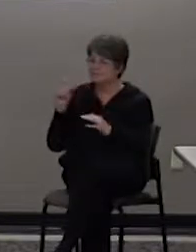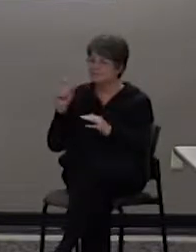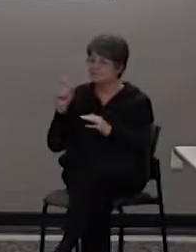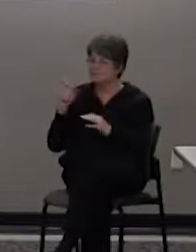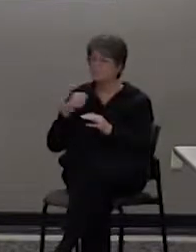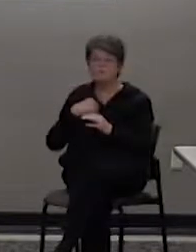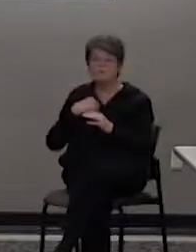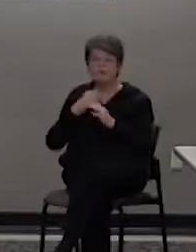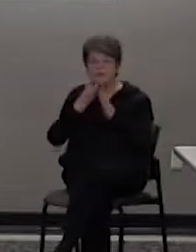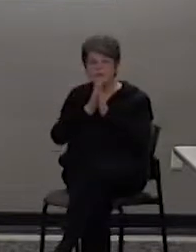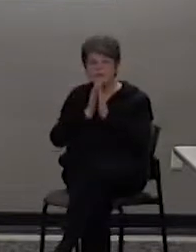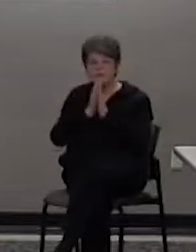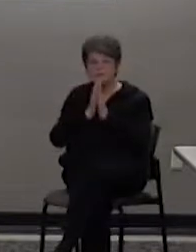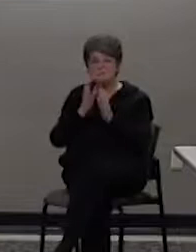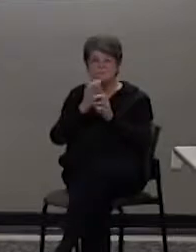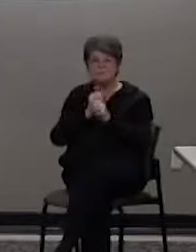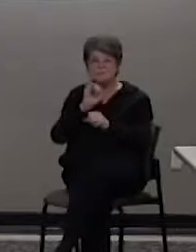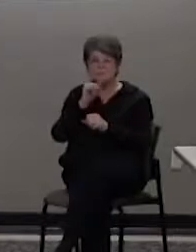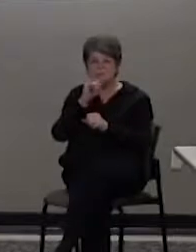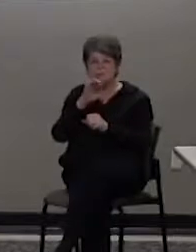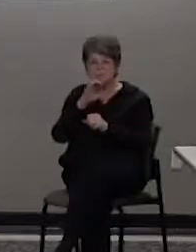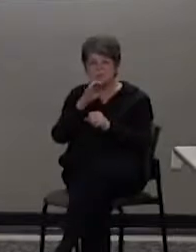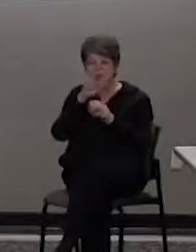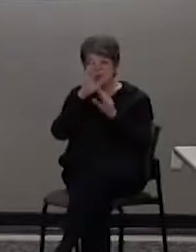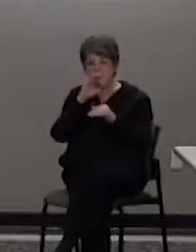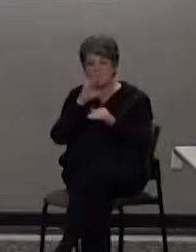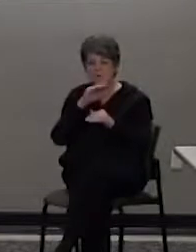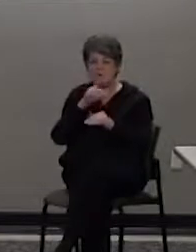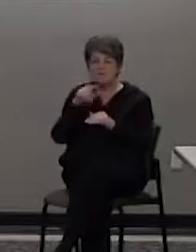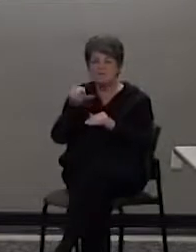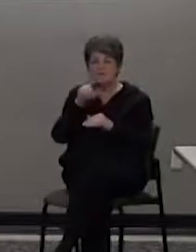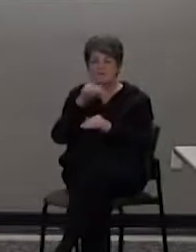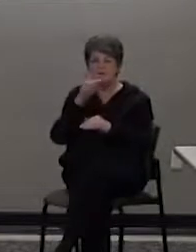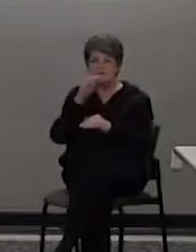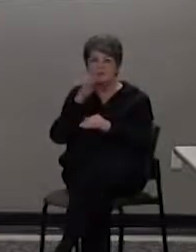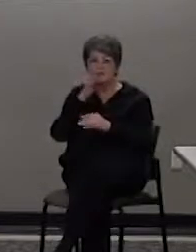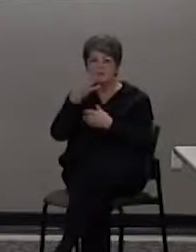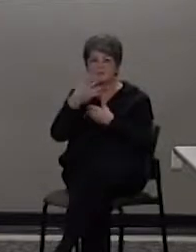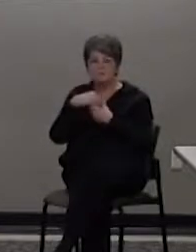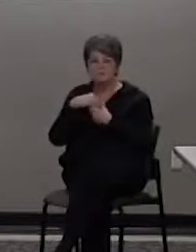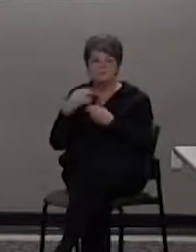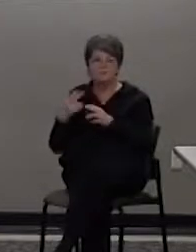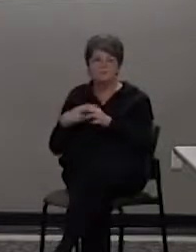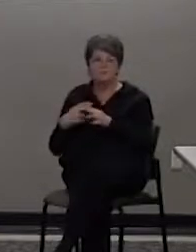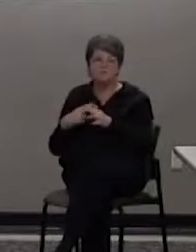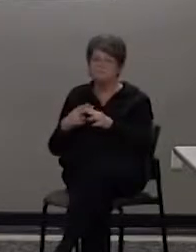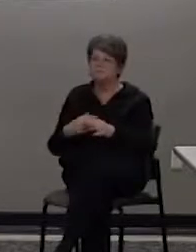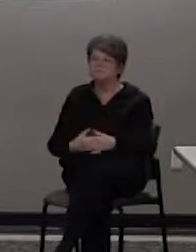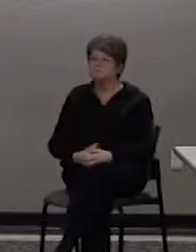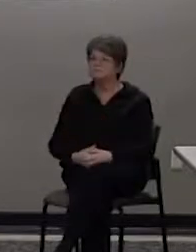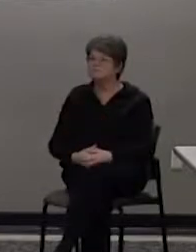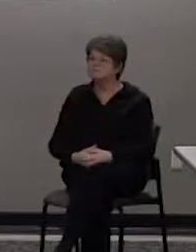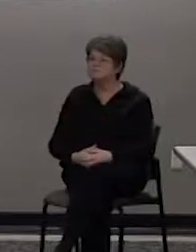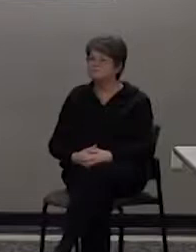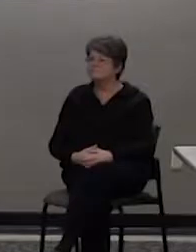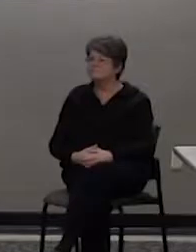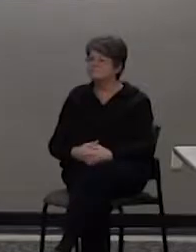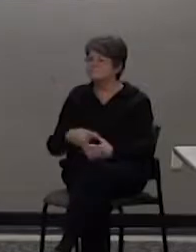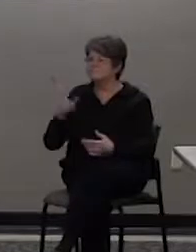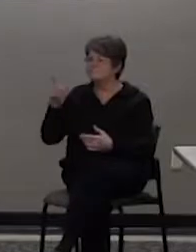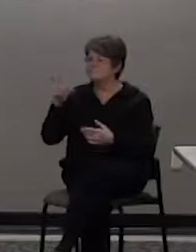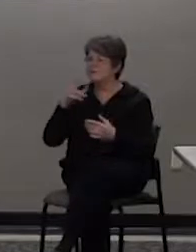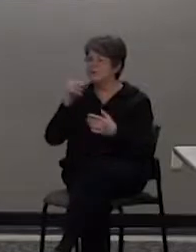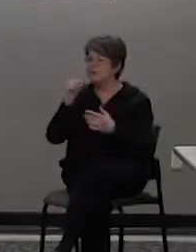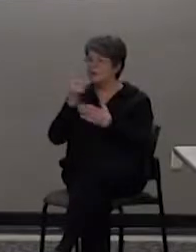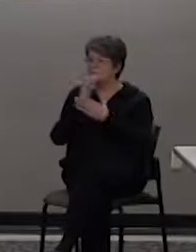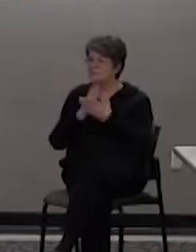made overtures to get Johnson City involved, and we're hoping that they engage soon. We had some contact